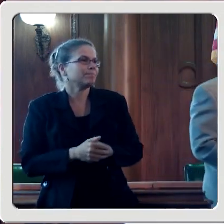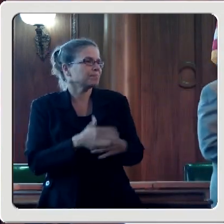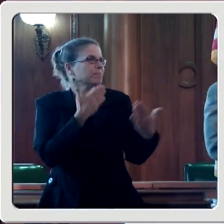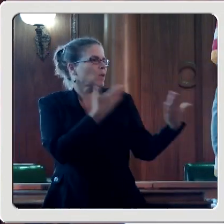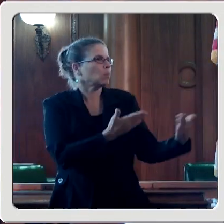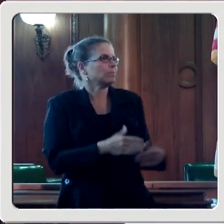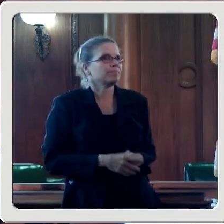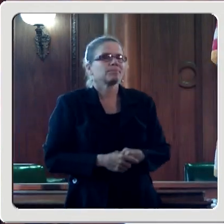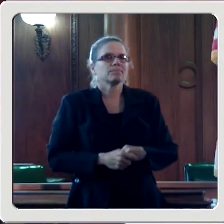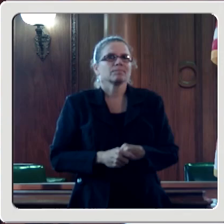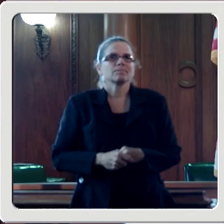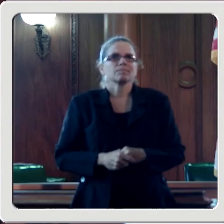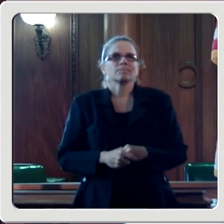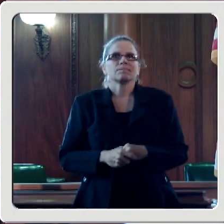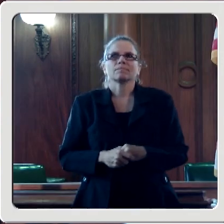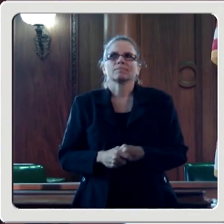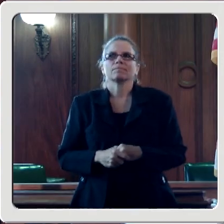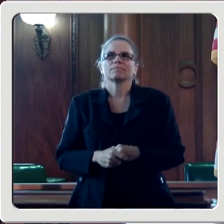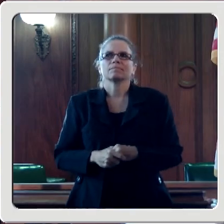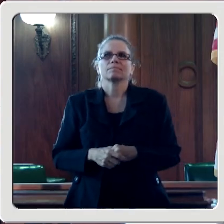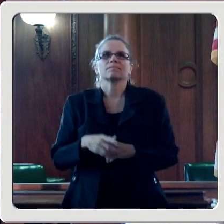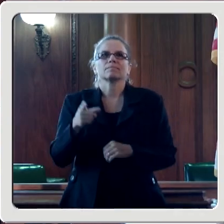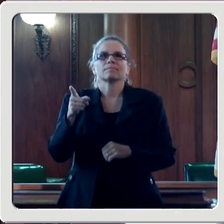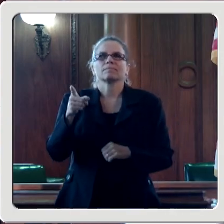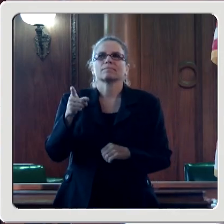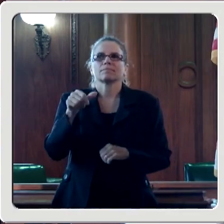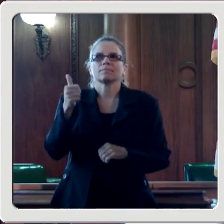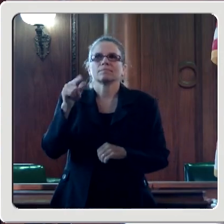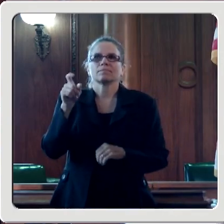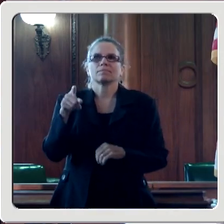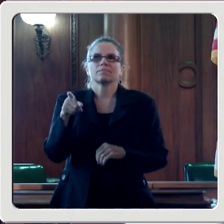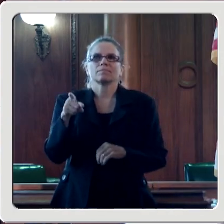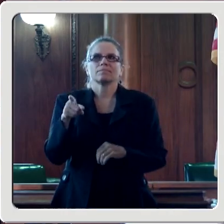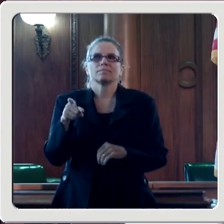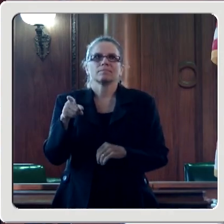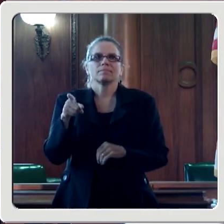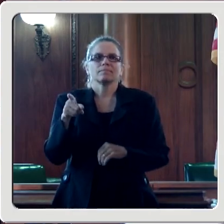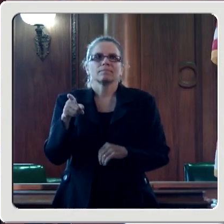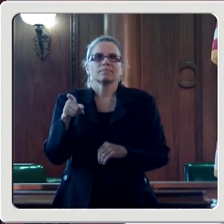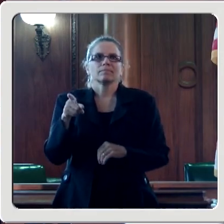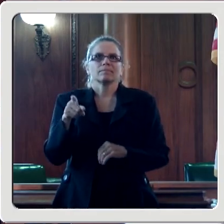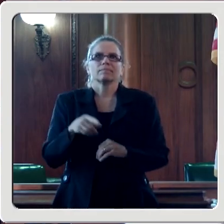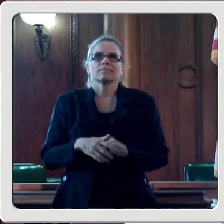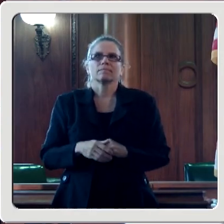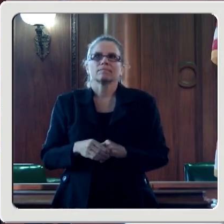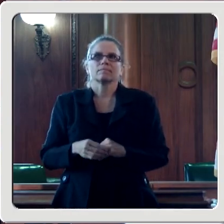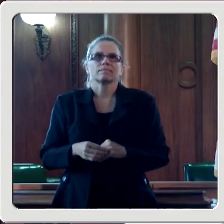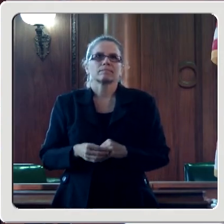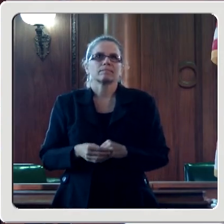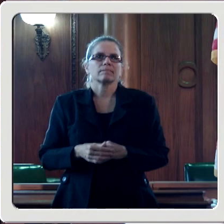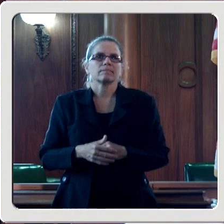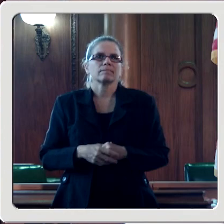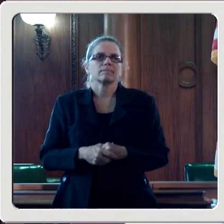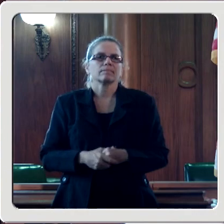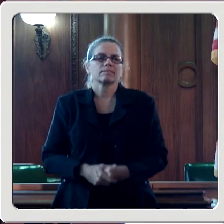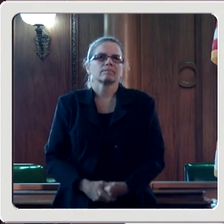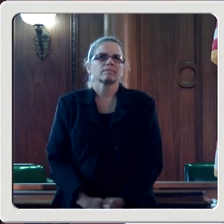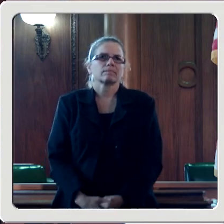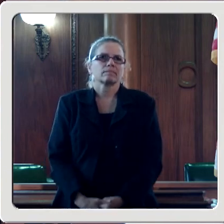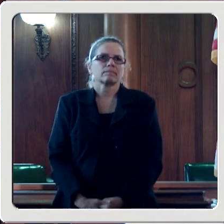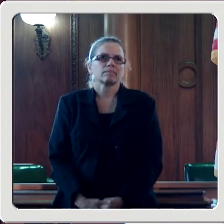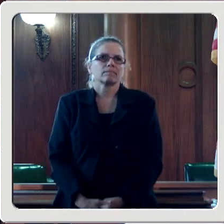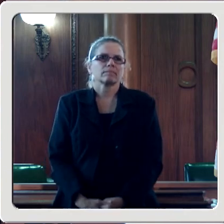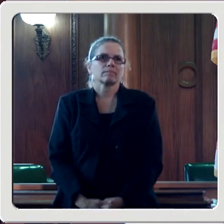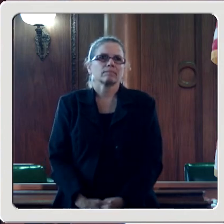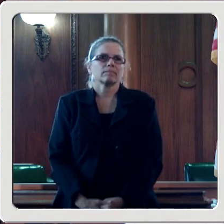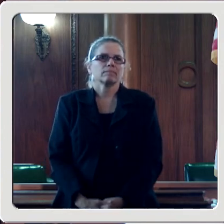If no other questions, again, I want to, yeah, go ahead, yeah. Sure, no, go ahead, 22. I'd just like to talk again a little bit about the